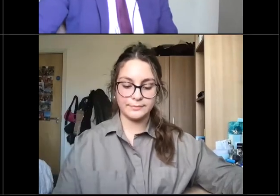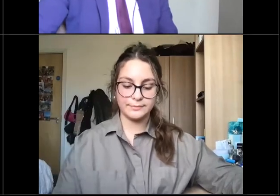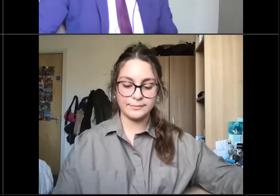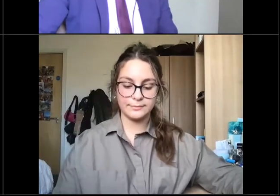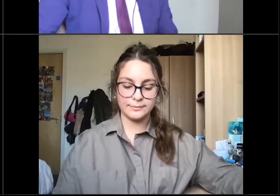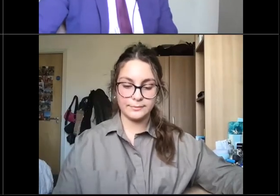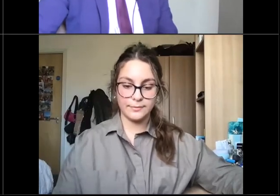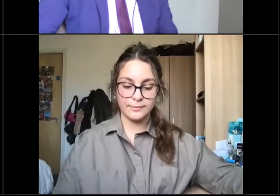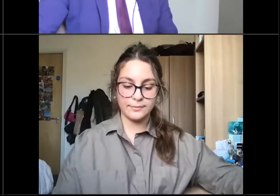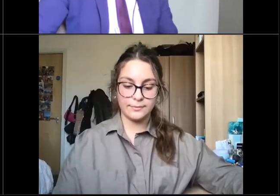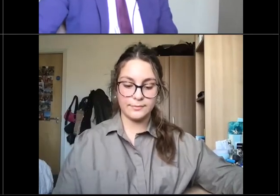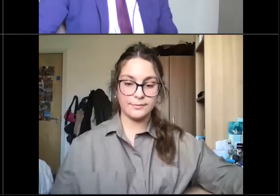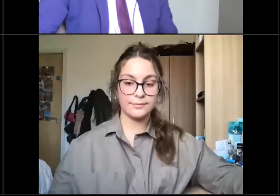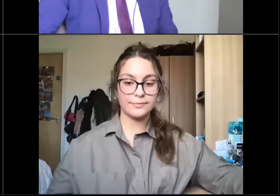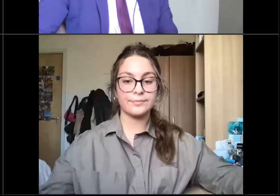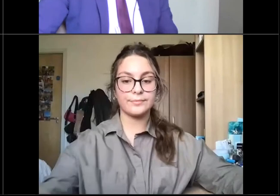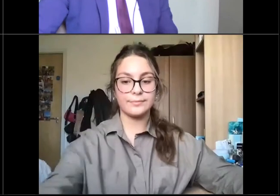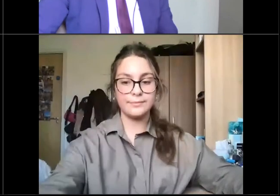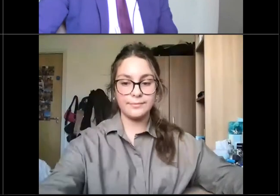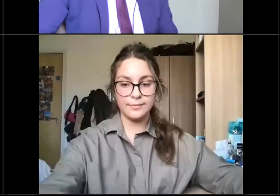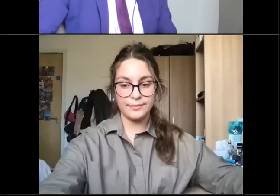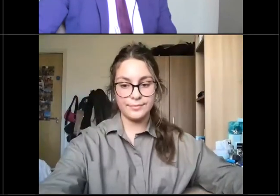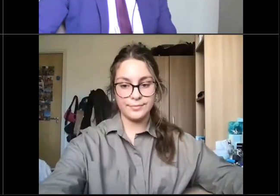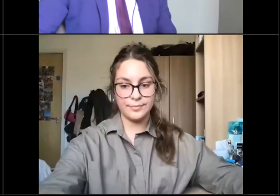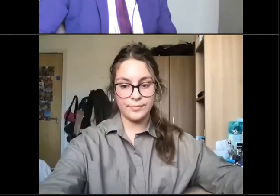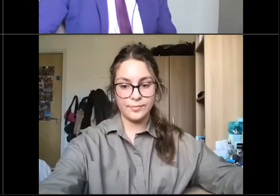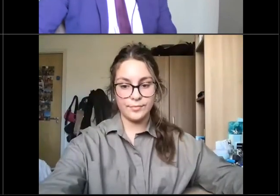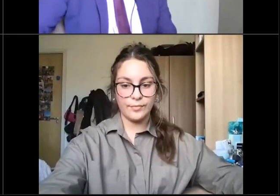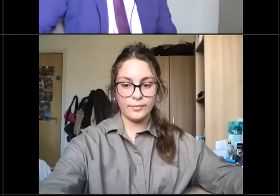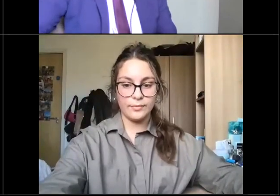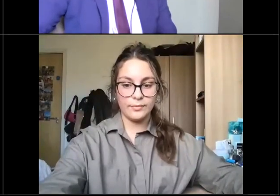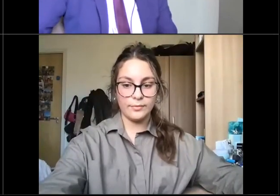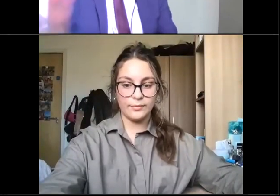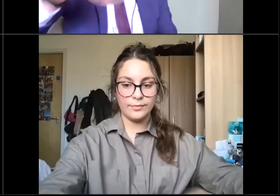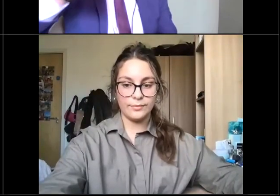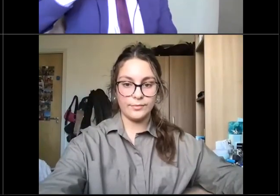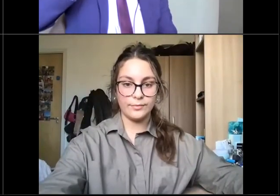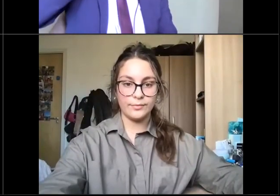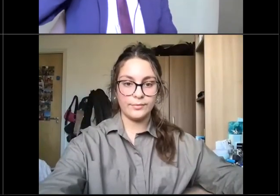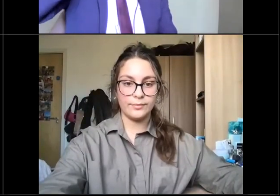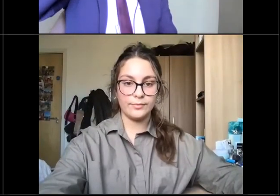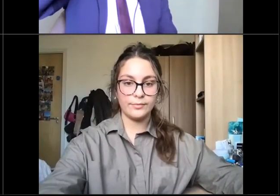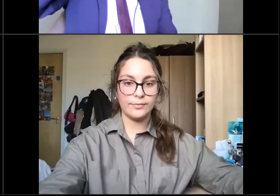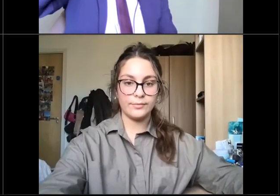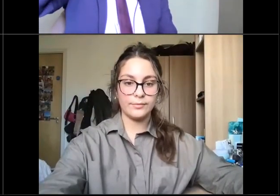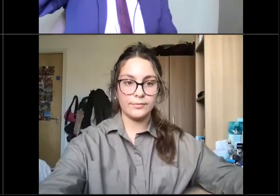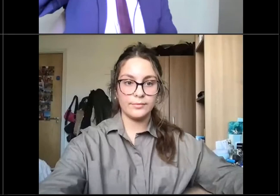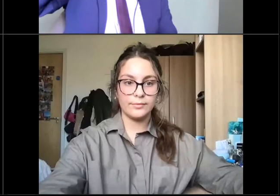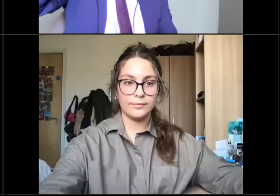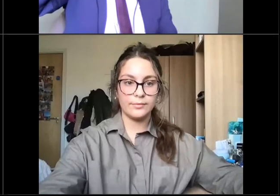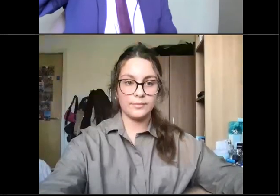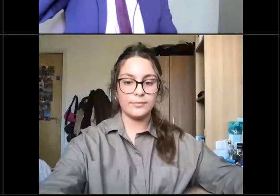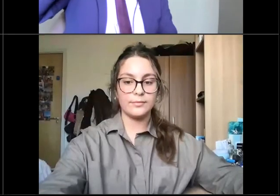and Jessica, I thought I might ask you about this first, is the difficult decision that head teachers have to